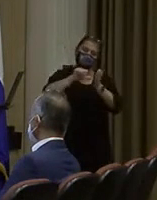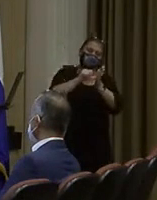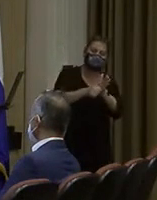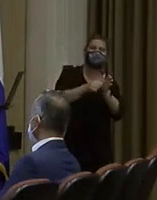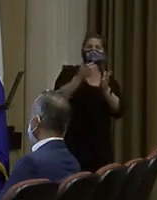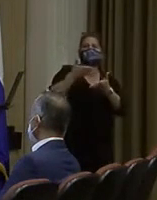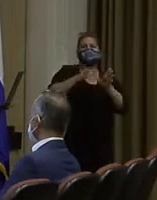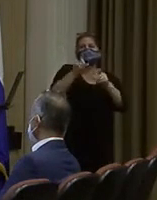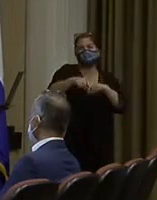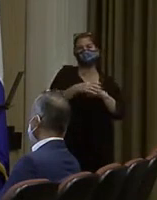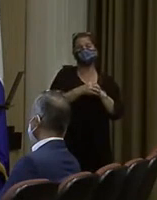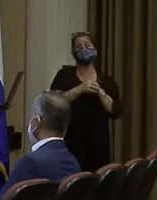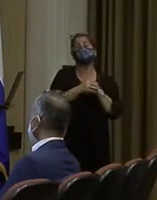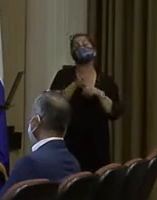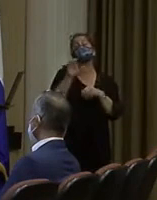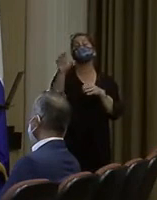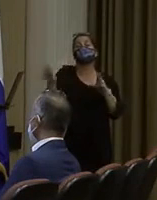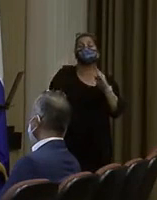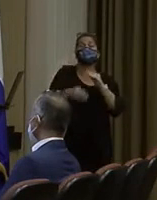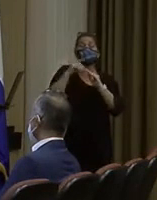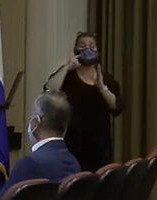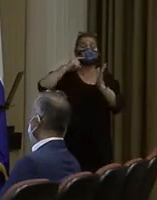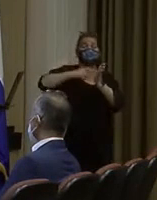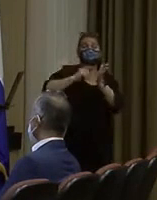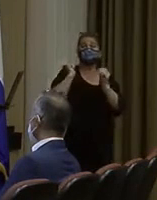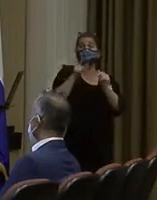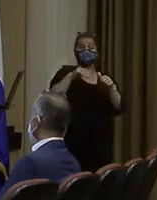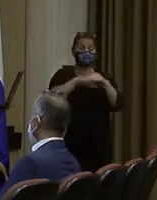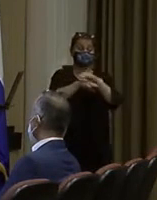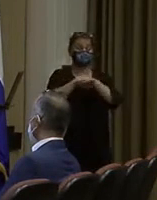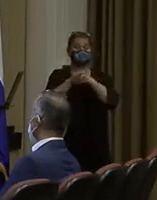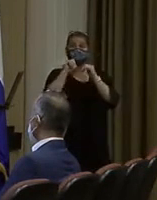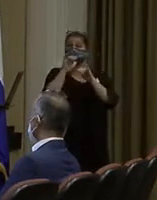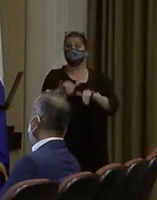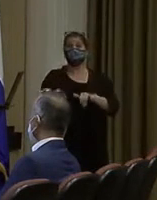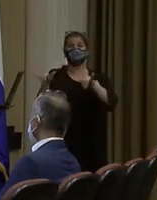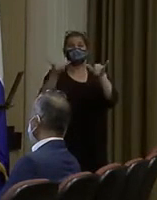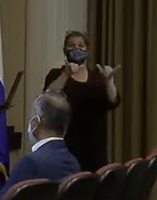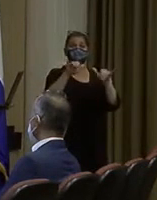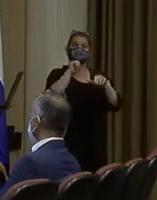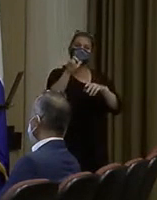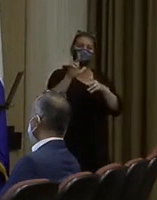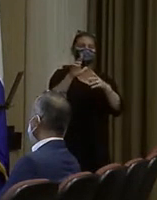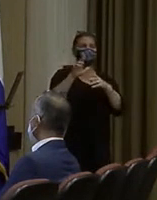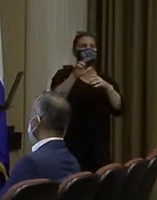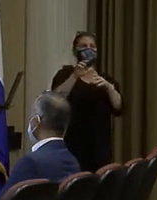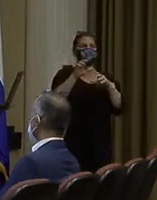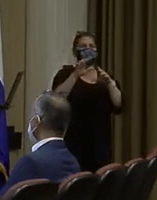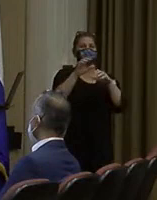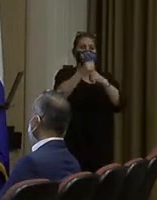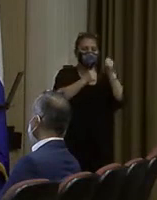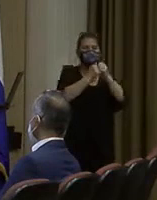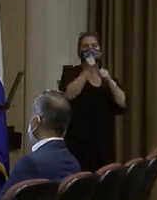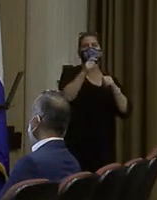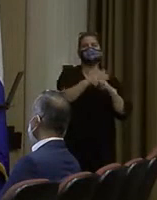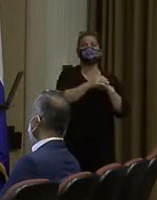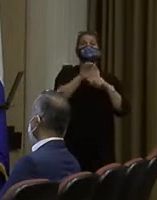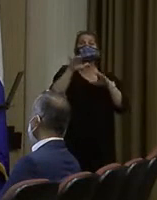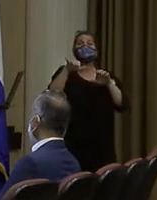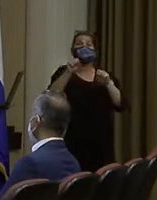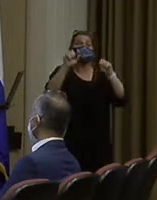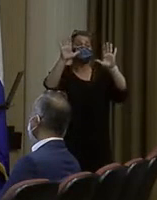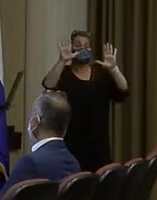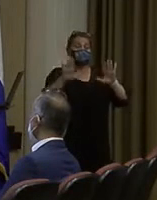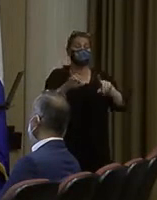we should be. And also recognizing that all accessibility is not architectural. Okay, yes, this is great. We